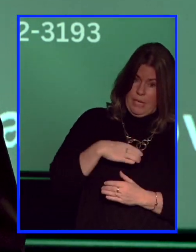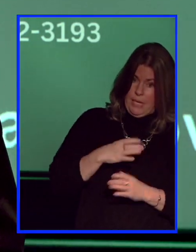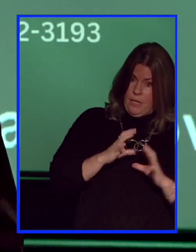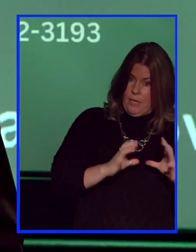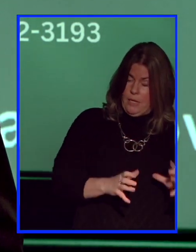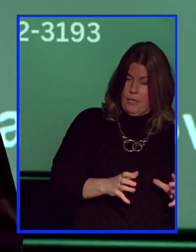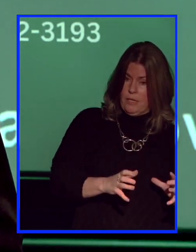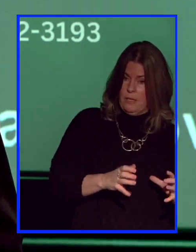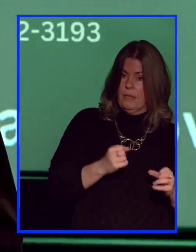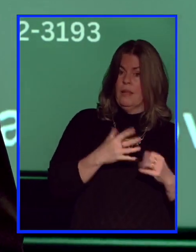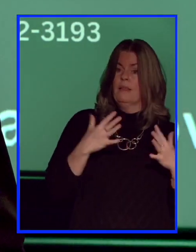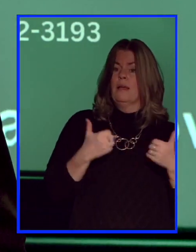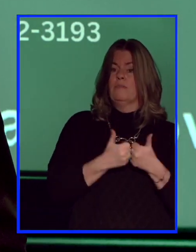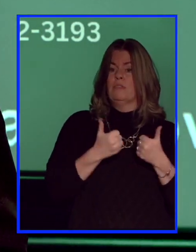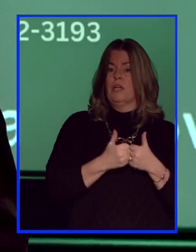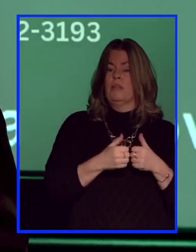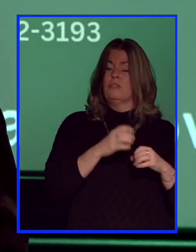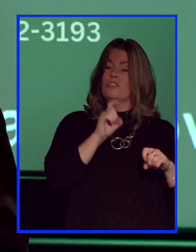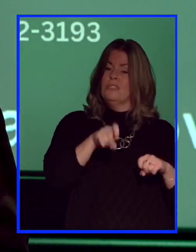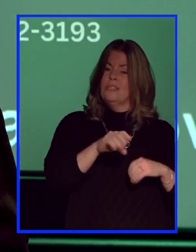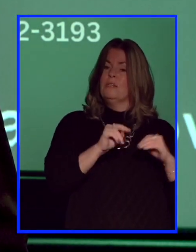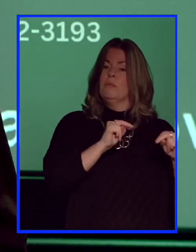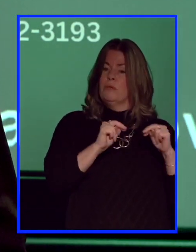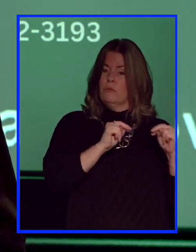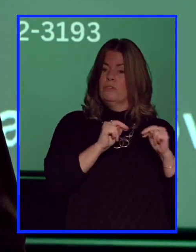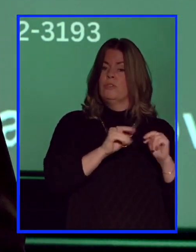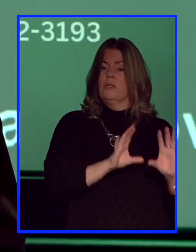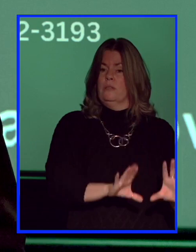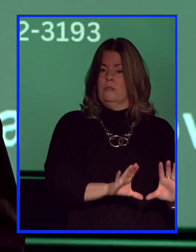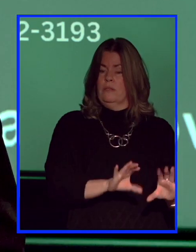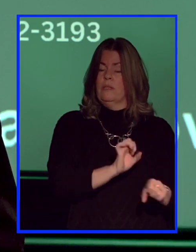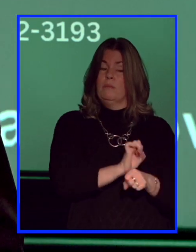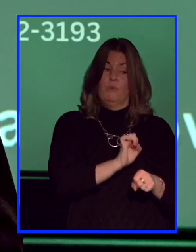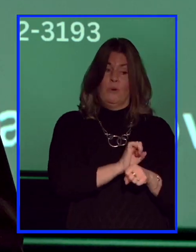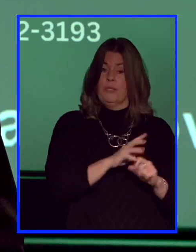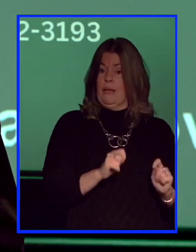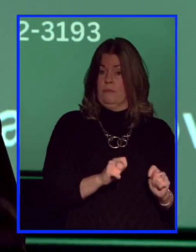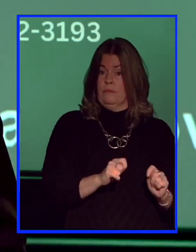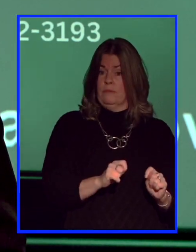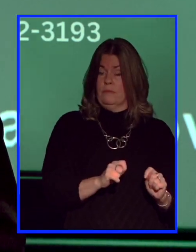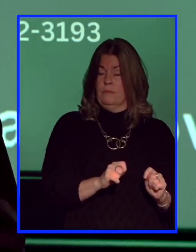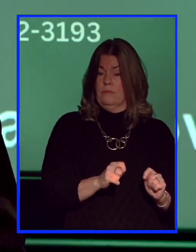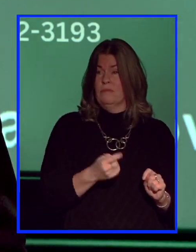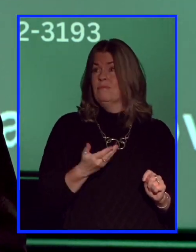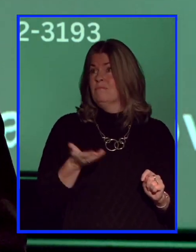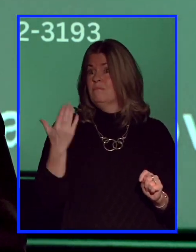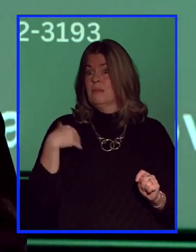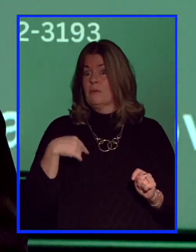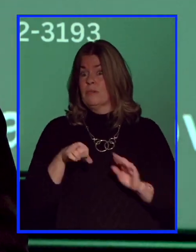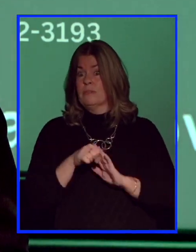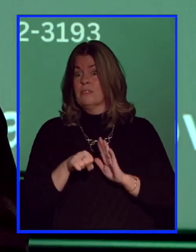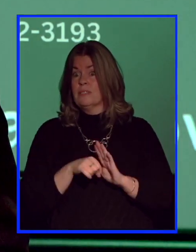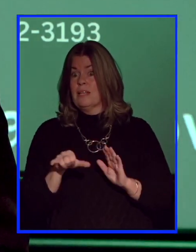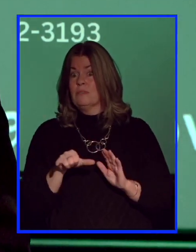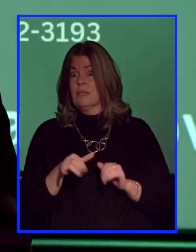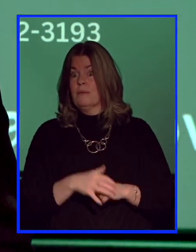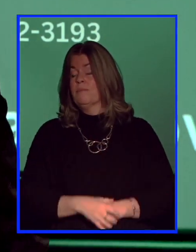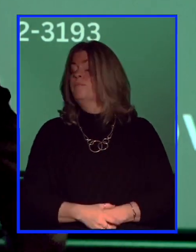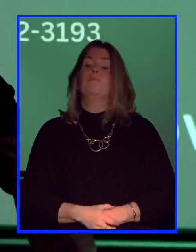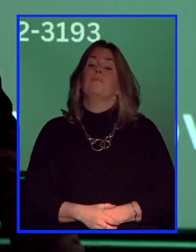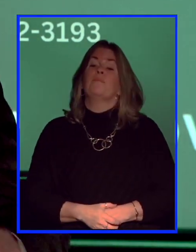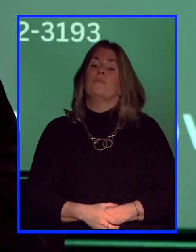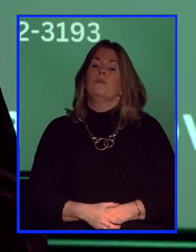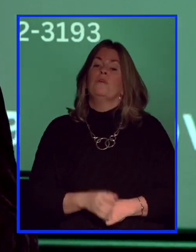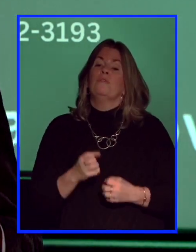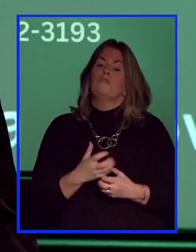the challenges had to be worked out. And this is how it was, Ann, when we were in the State House, and still is, I think, there. So